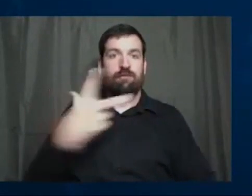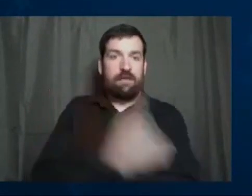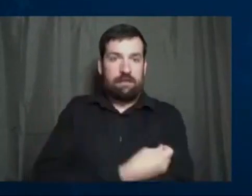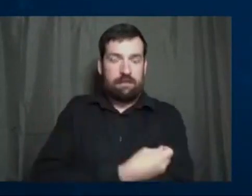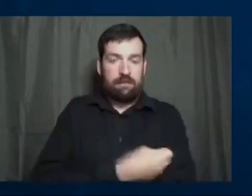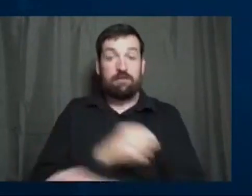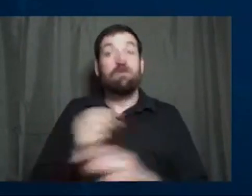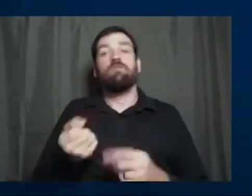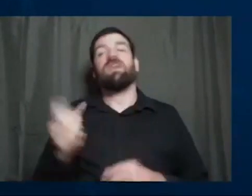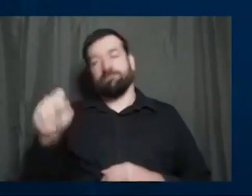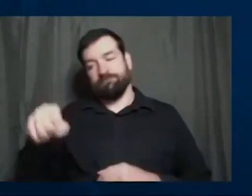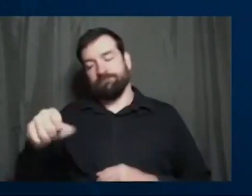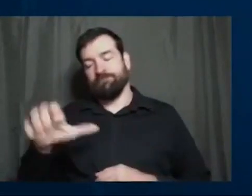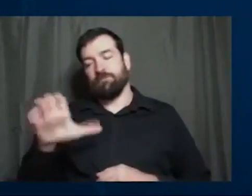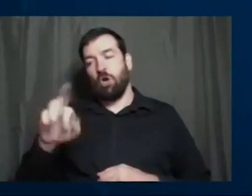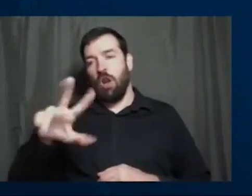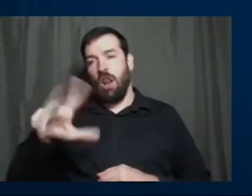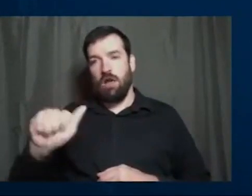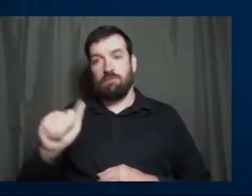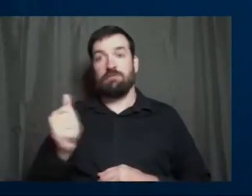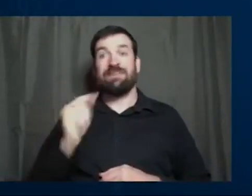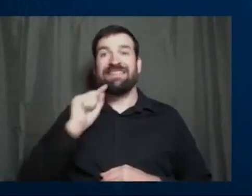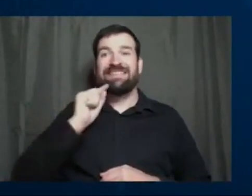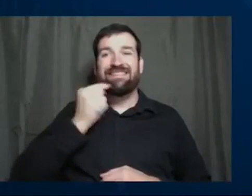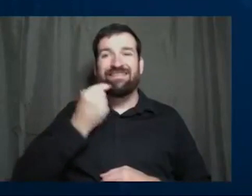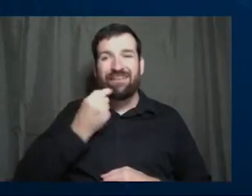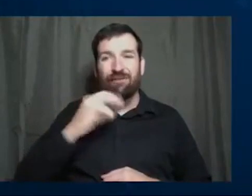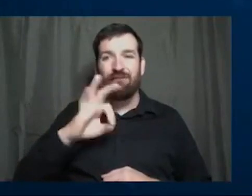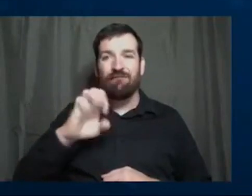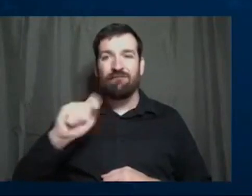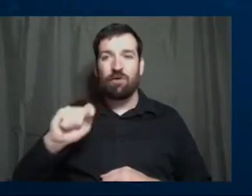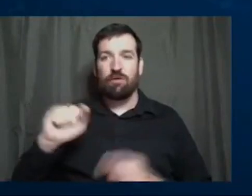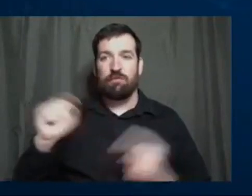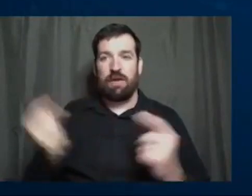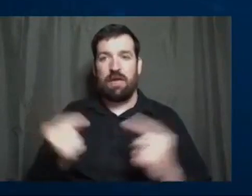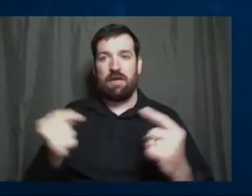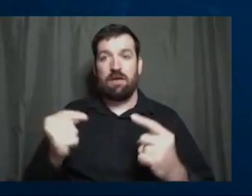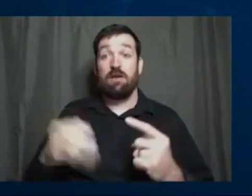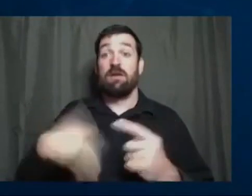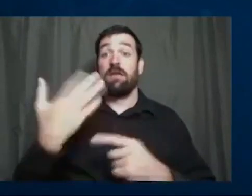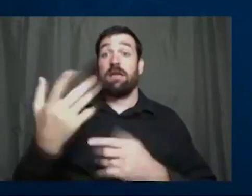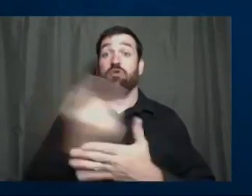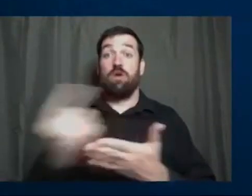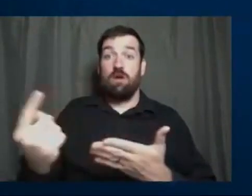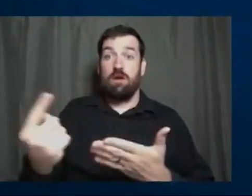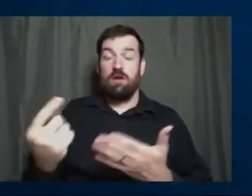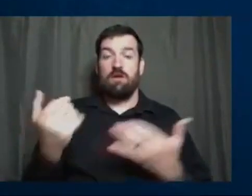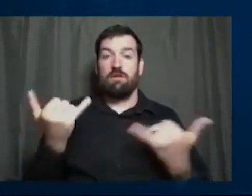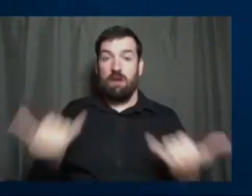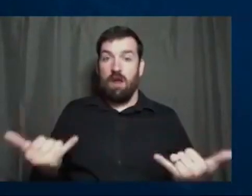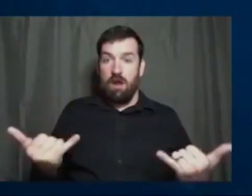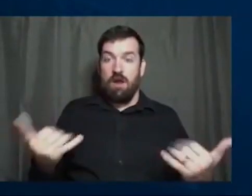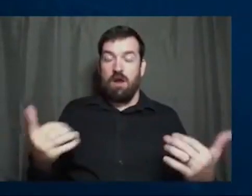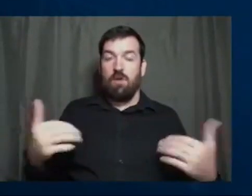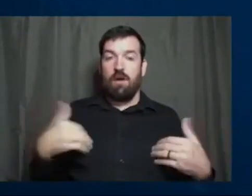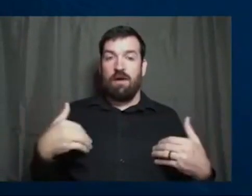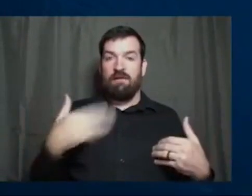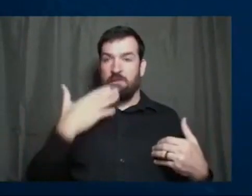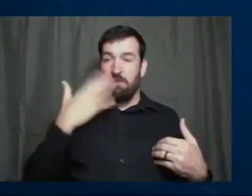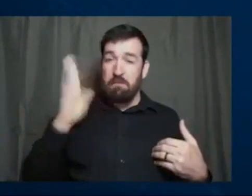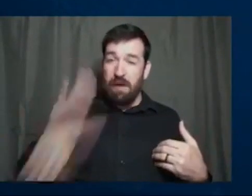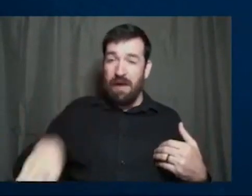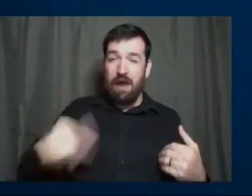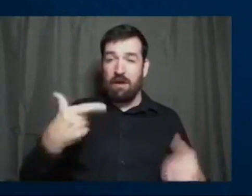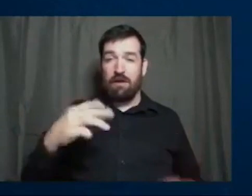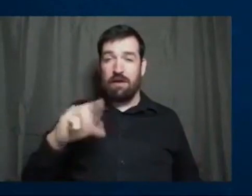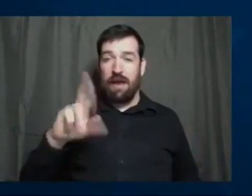yeah, and they had severe foot pain. They went to the doctor the next week, and now they've got bad gout with high